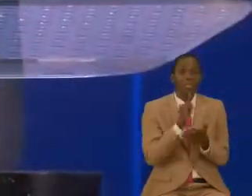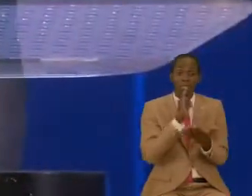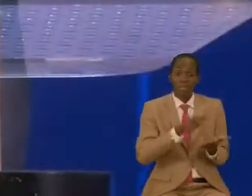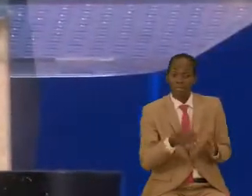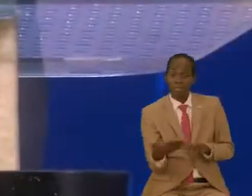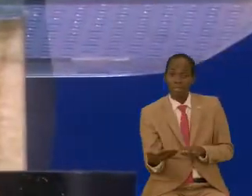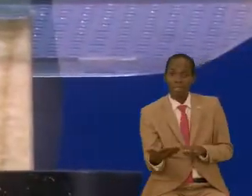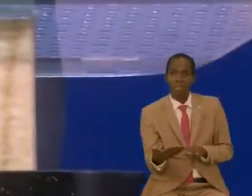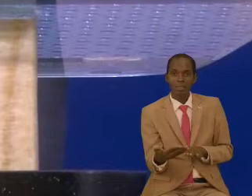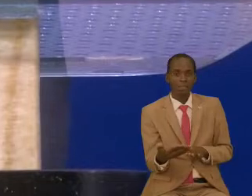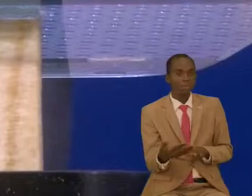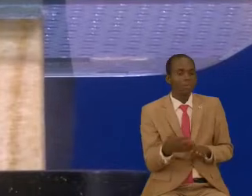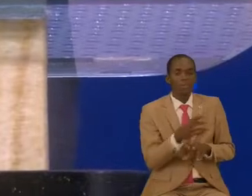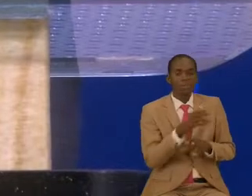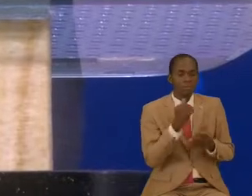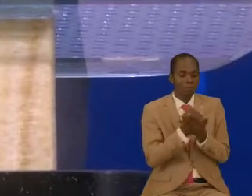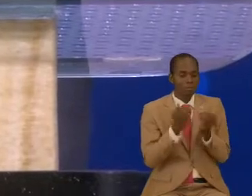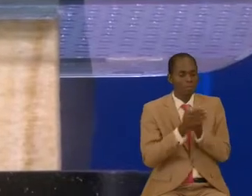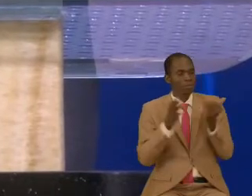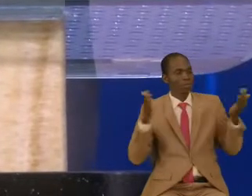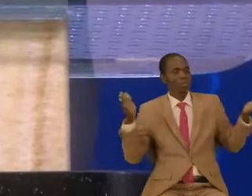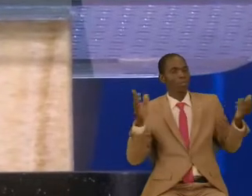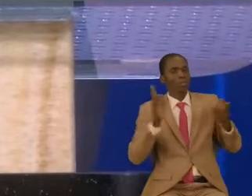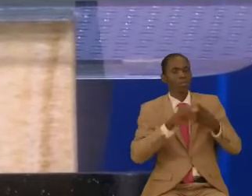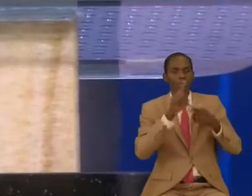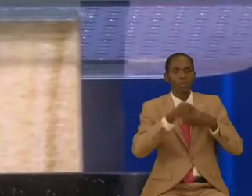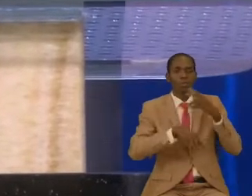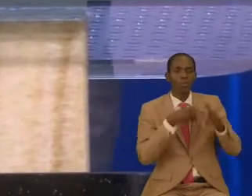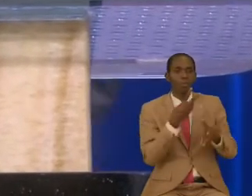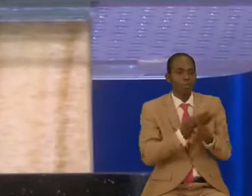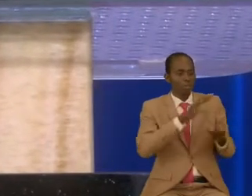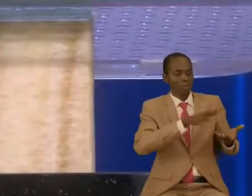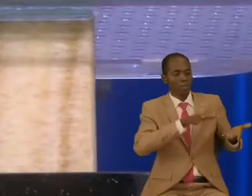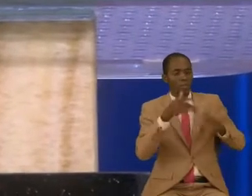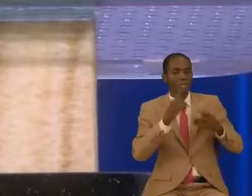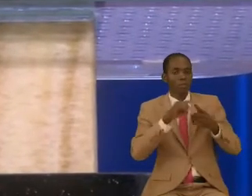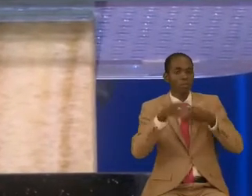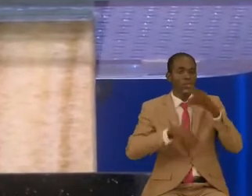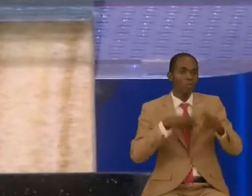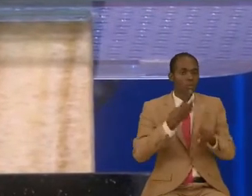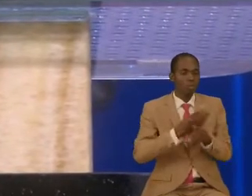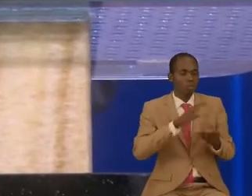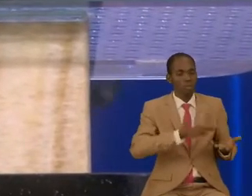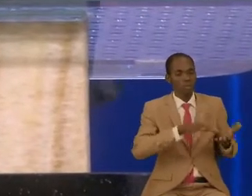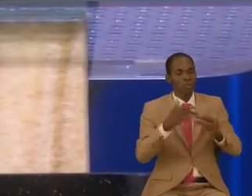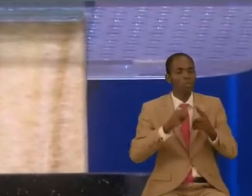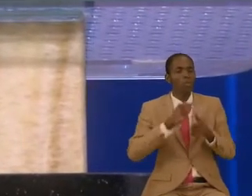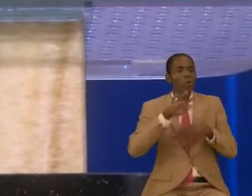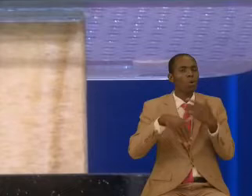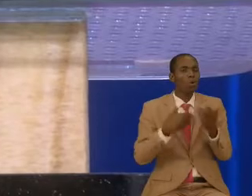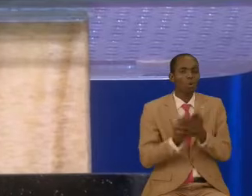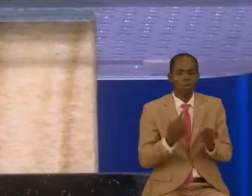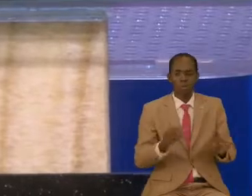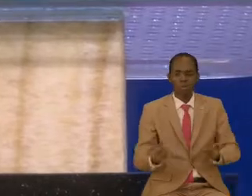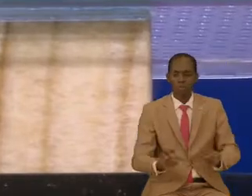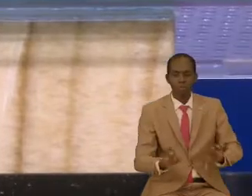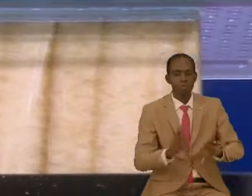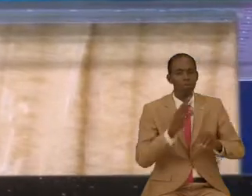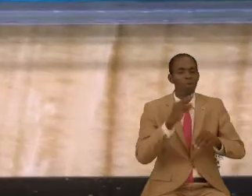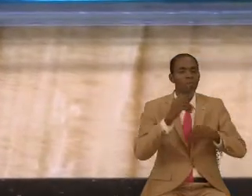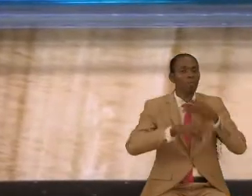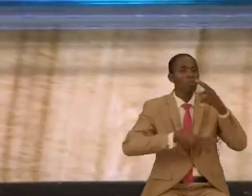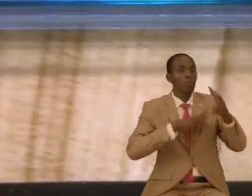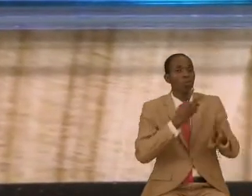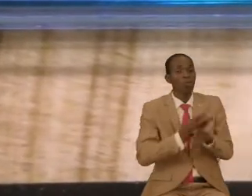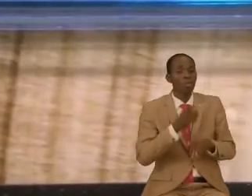dead, crucified to the world, and crucified to all the actions of the world, he